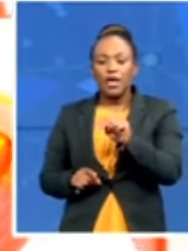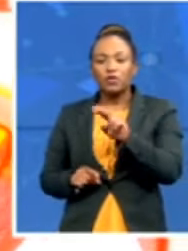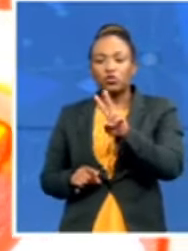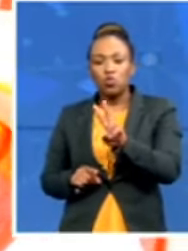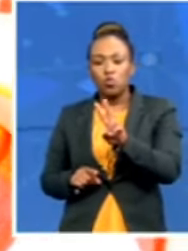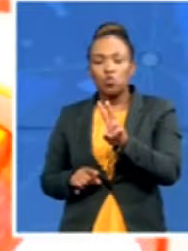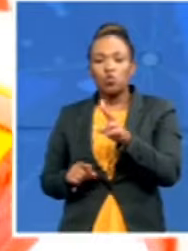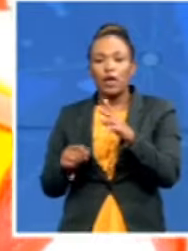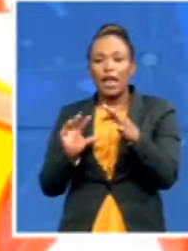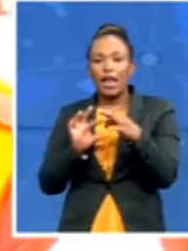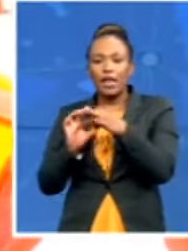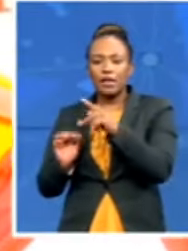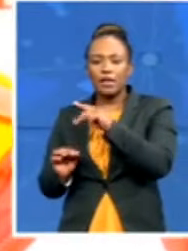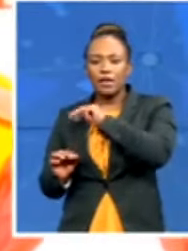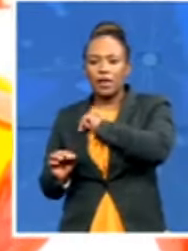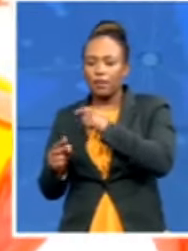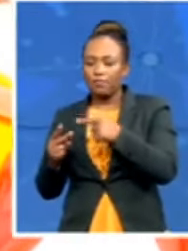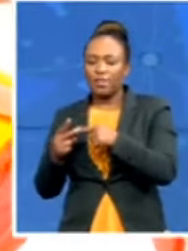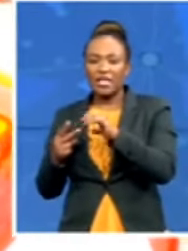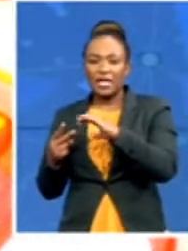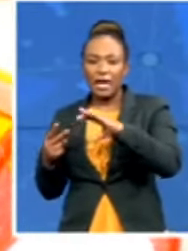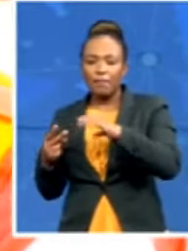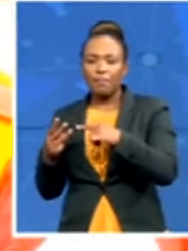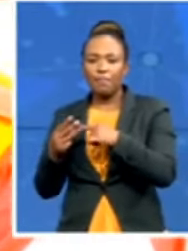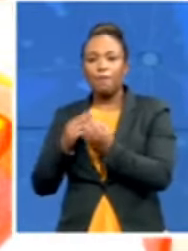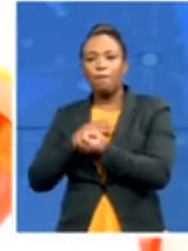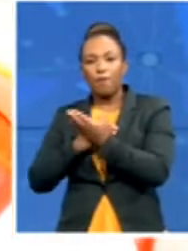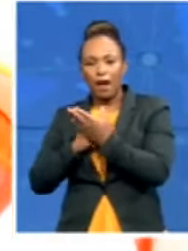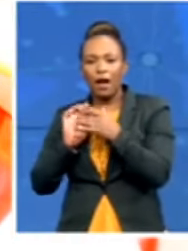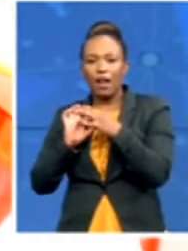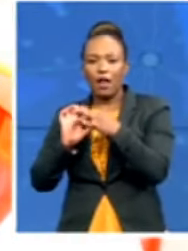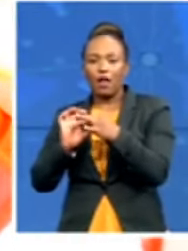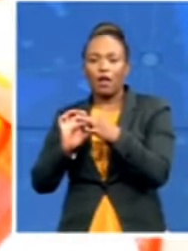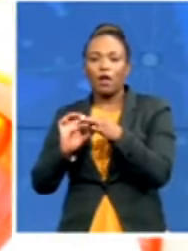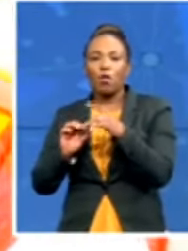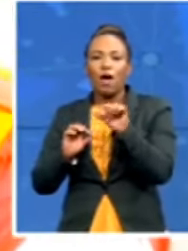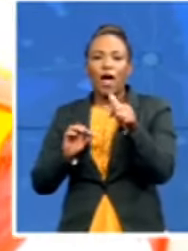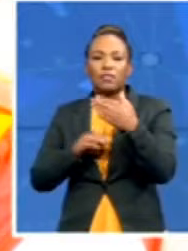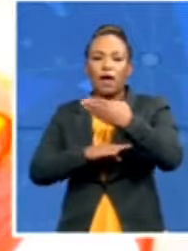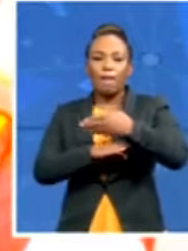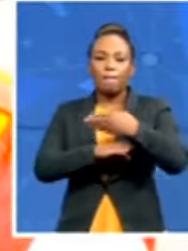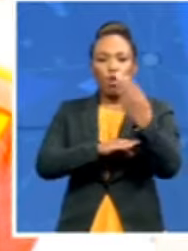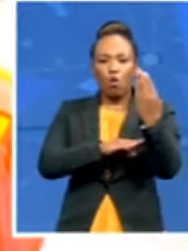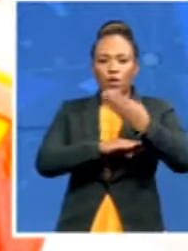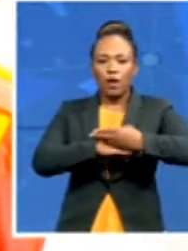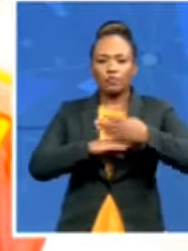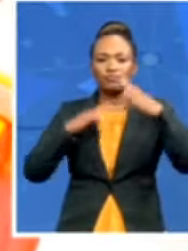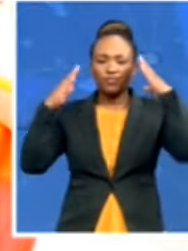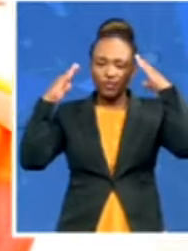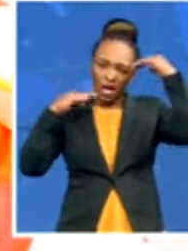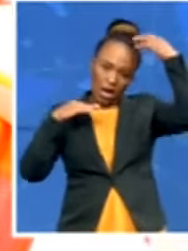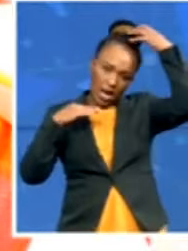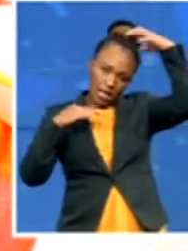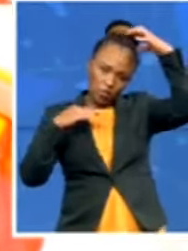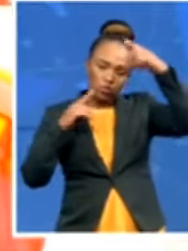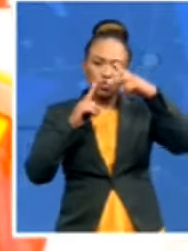Cape and Mpumalanga as well, with the neighboring borders, Lesotho, Swaziland and Mozambique as well. So the reason